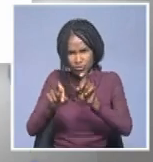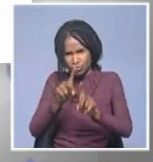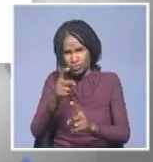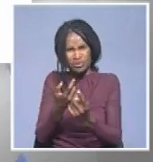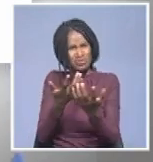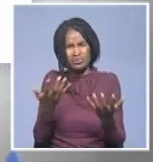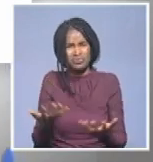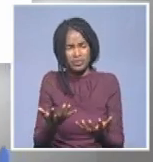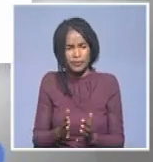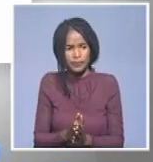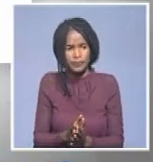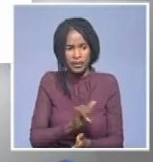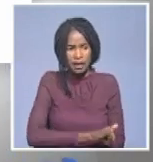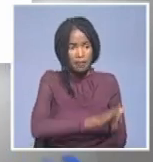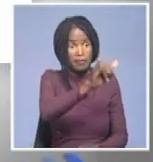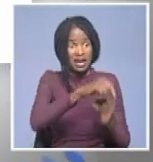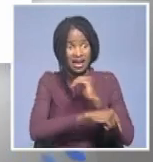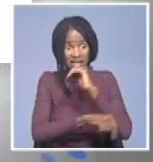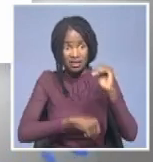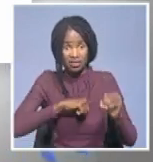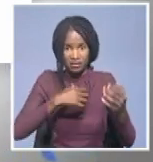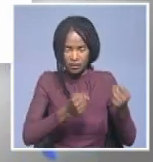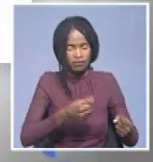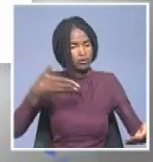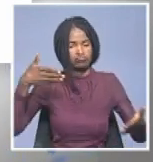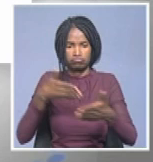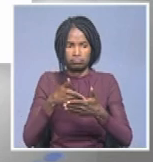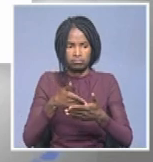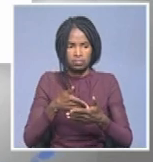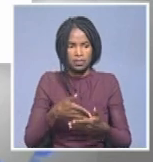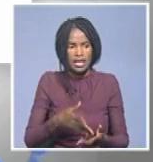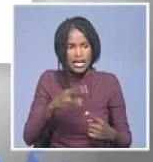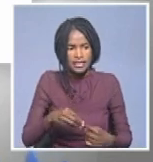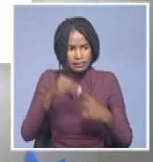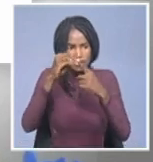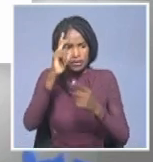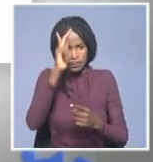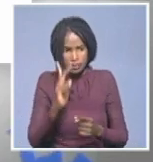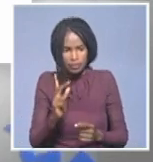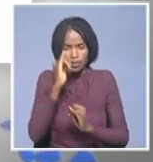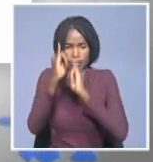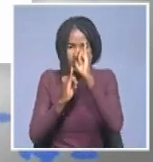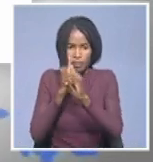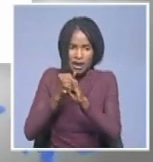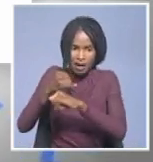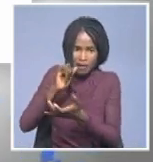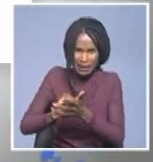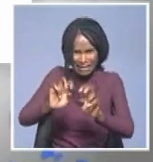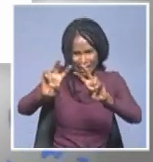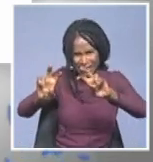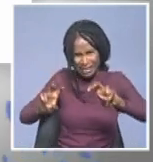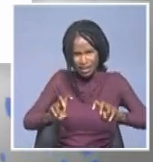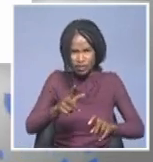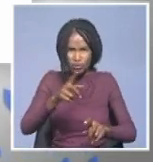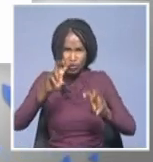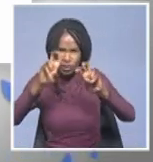from Eno, who says that traveling to affected areas must be banned. We must have specialists at all international airports to screen all